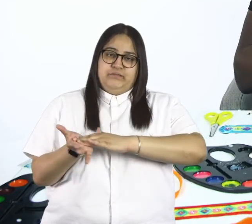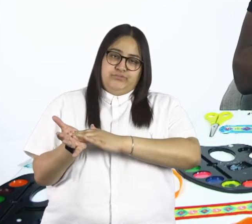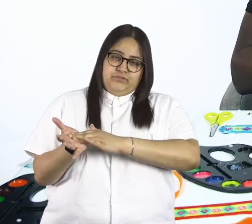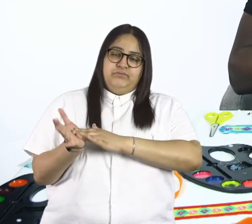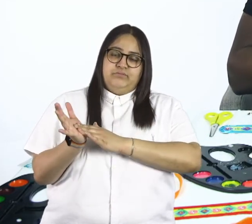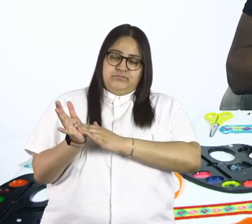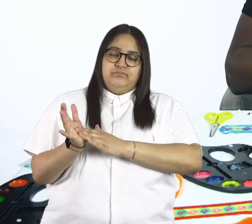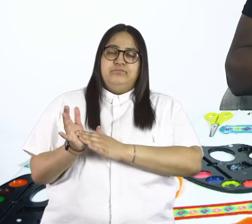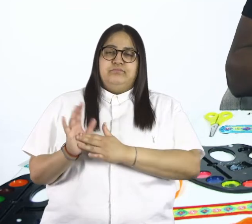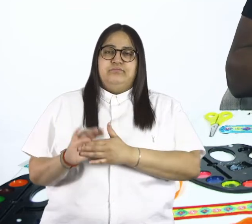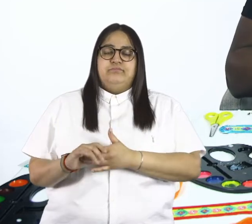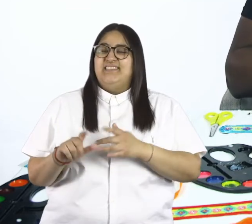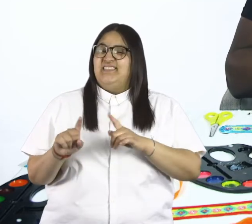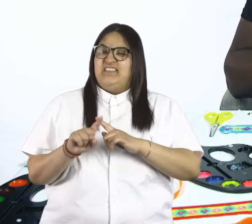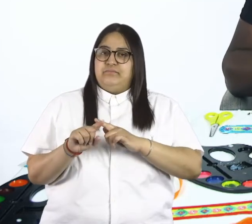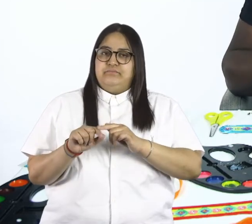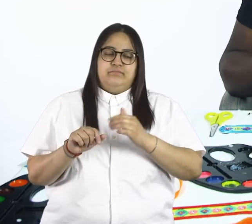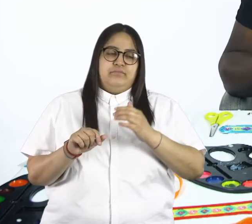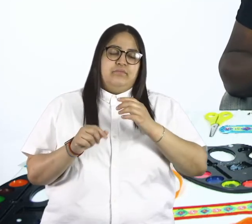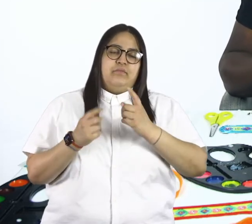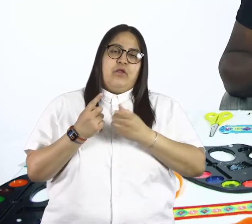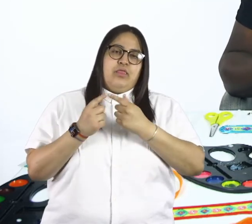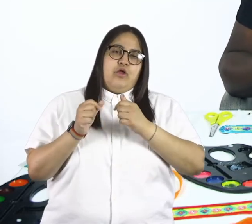Same with the opposite side.